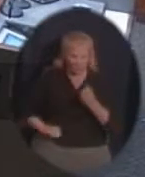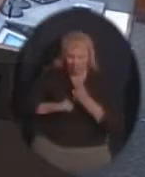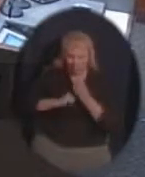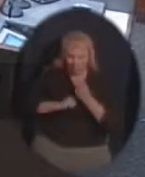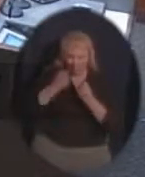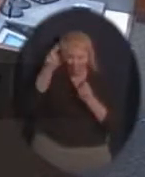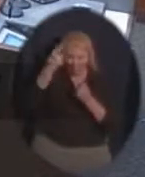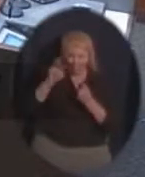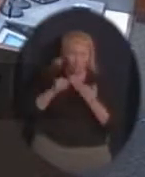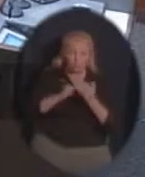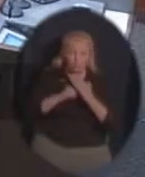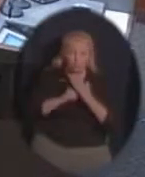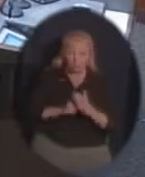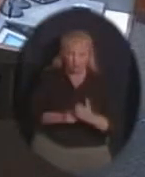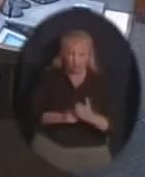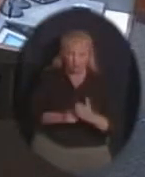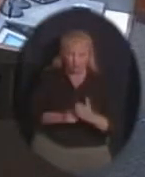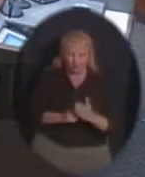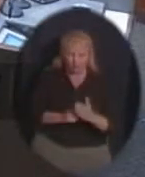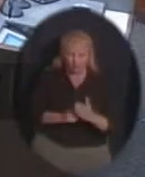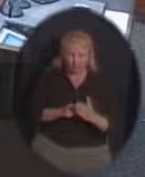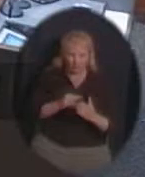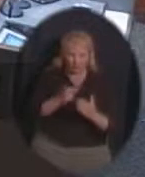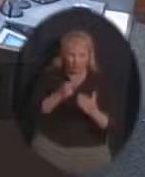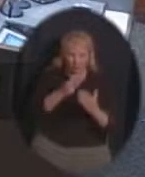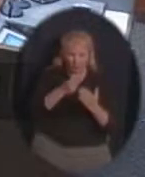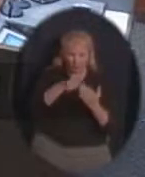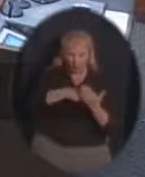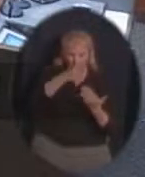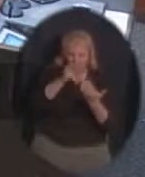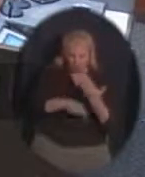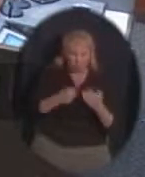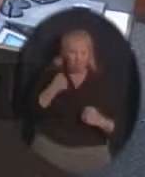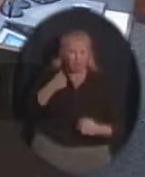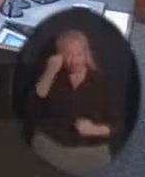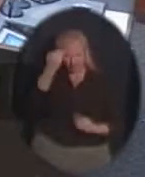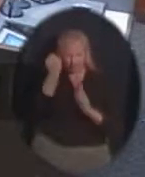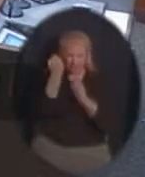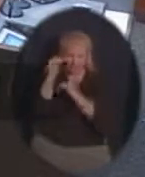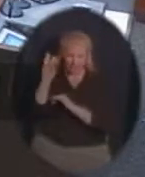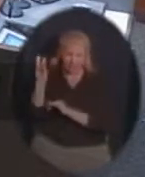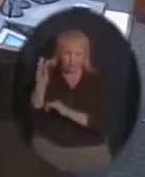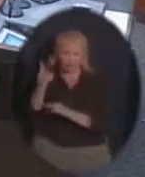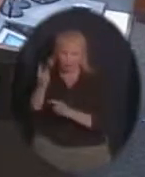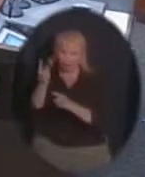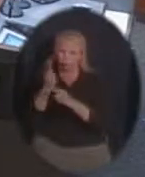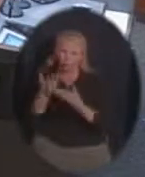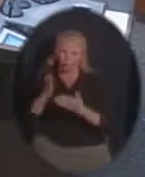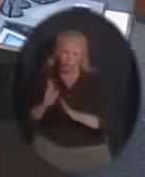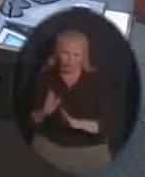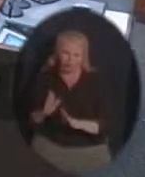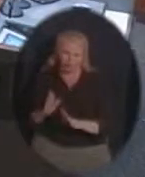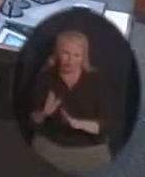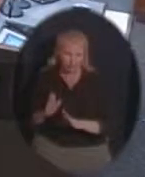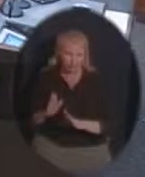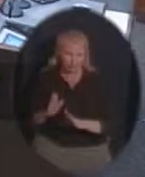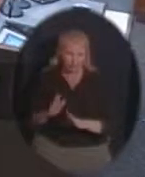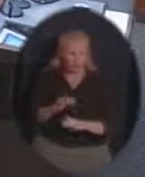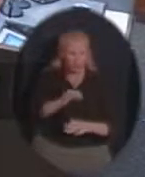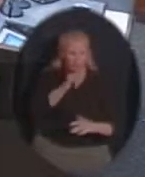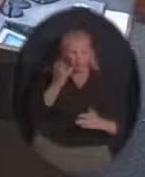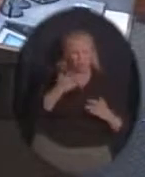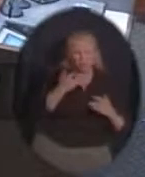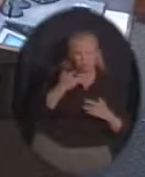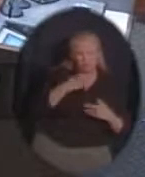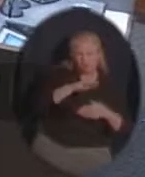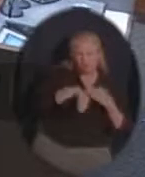program. I think limiting it to 6 is the right thing to do to start with. I'm not, Mr. Churchman, I'm not so much concerned about the budgetary part